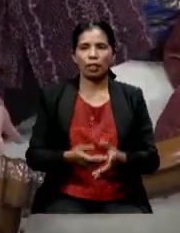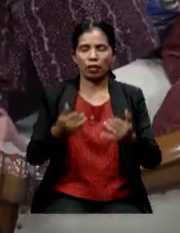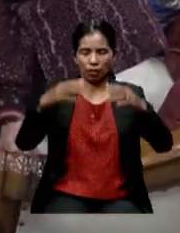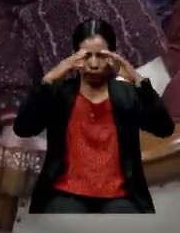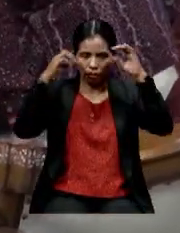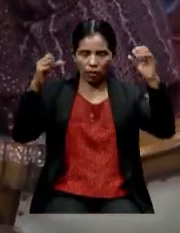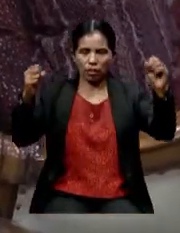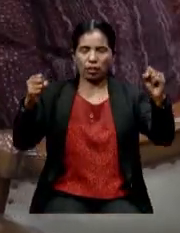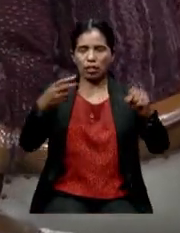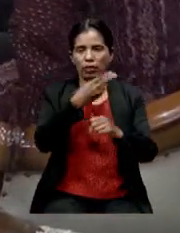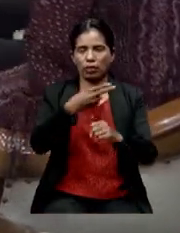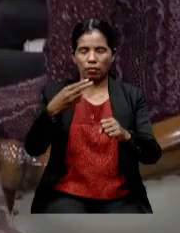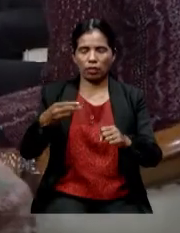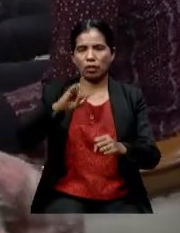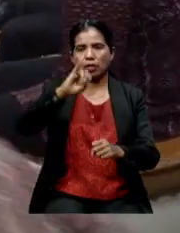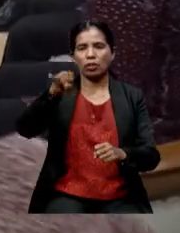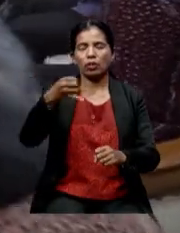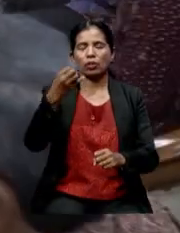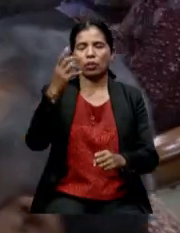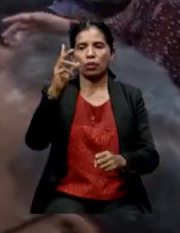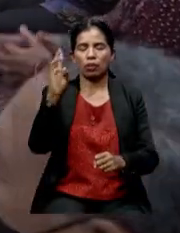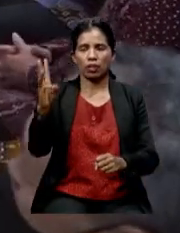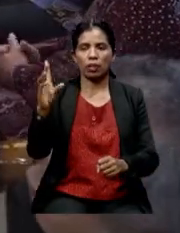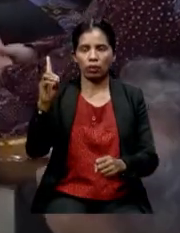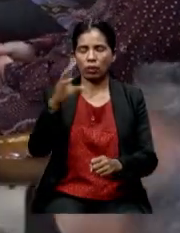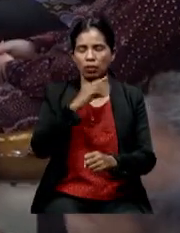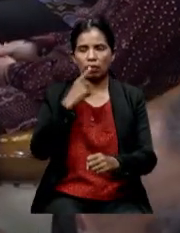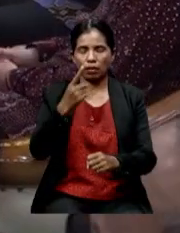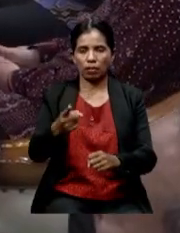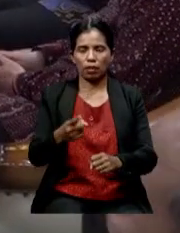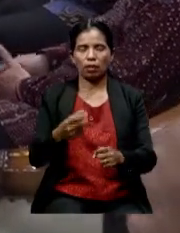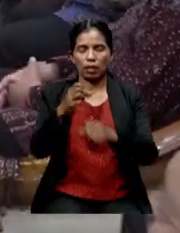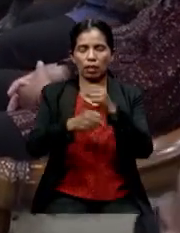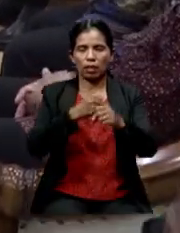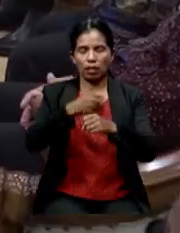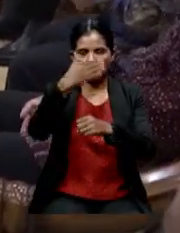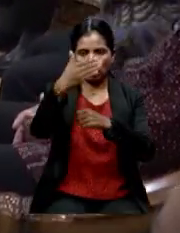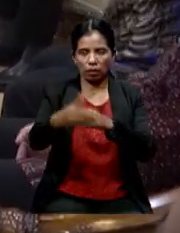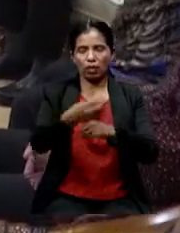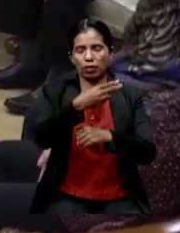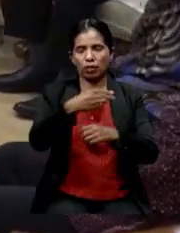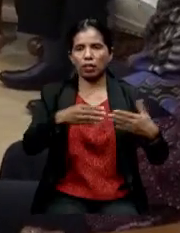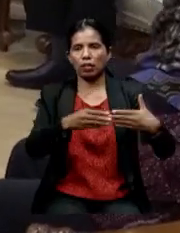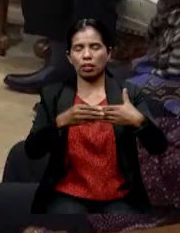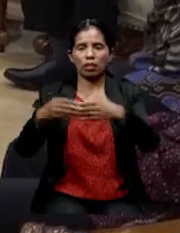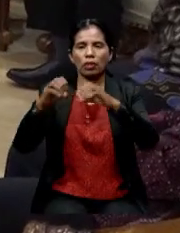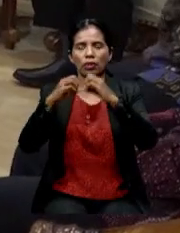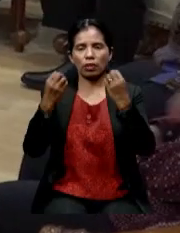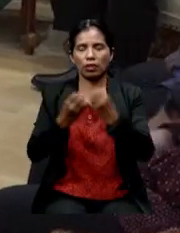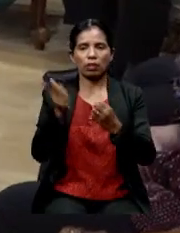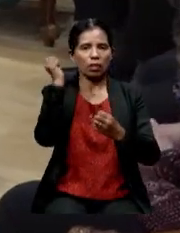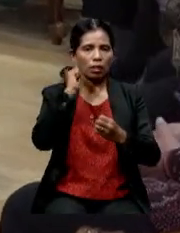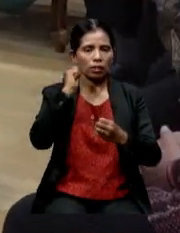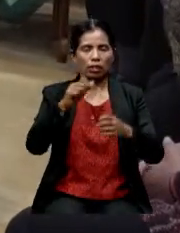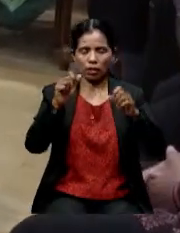Presidente Republika Indonesia Joko Widodo lidera hela G20, no ihatinan oin Indonesia se lidera organisasaun ASEAN,